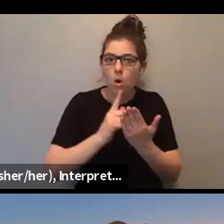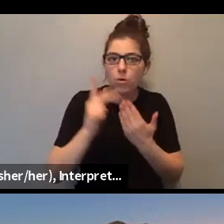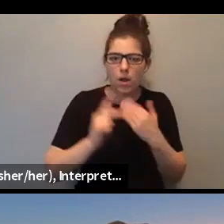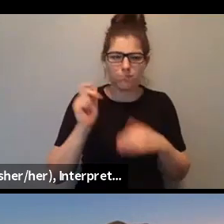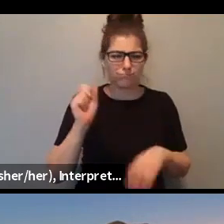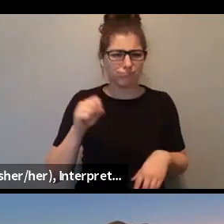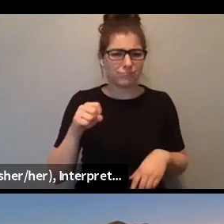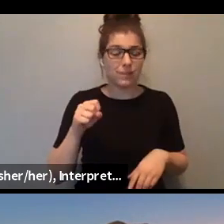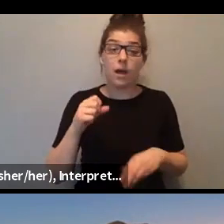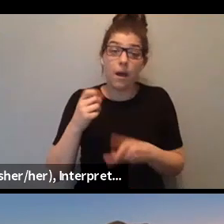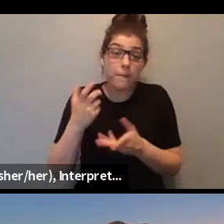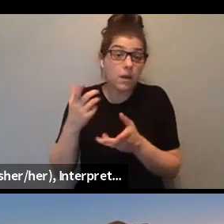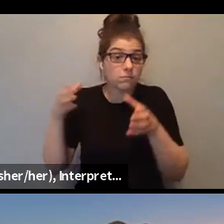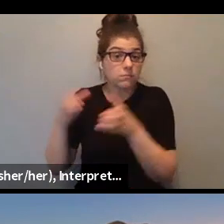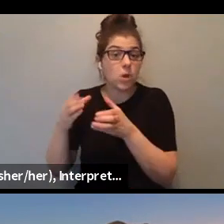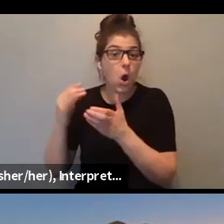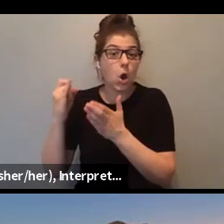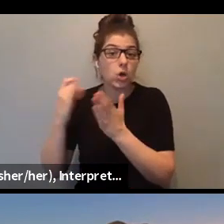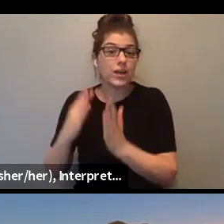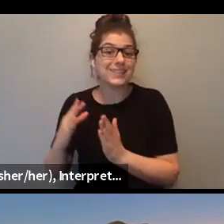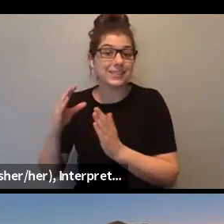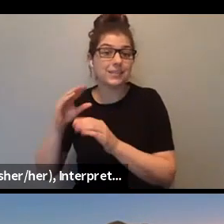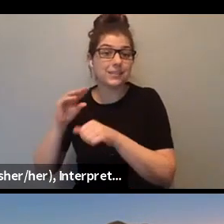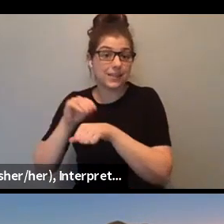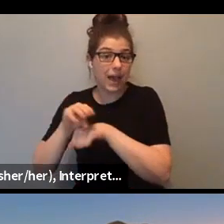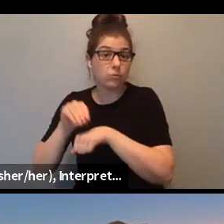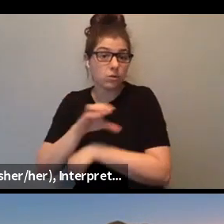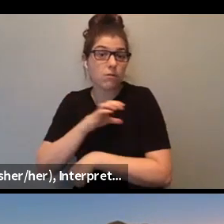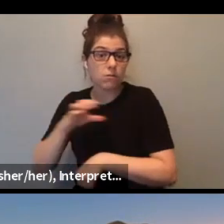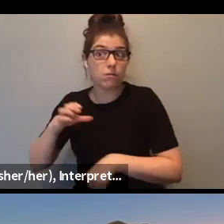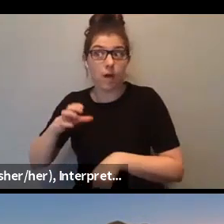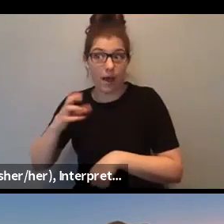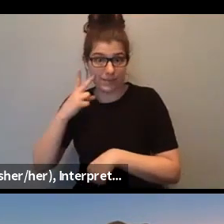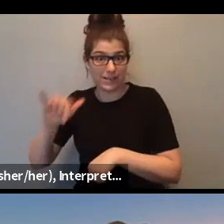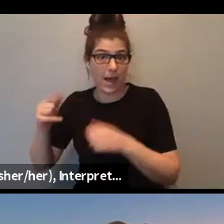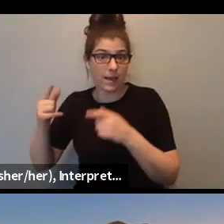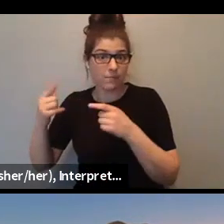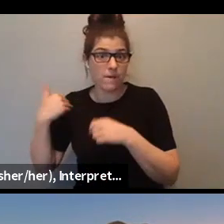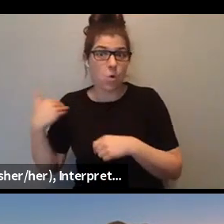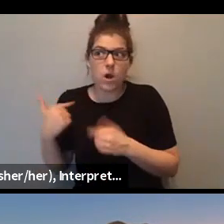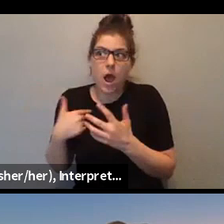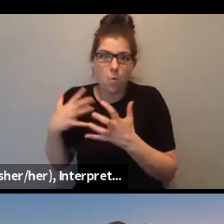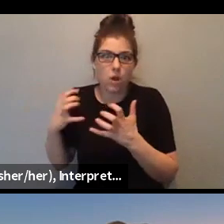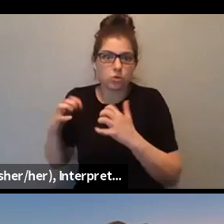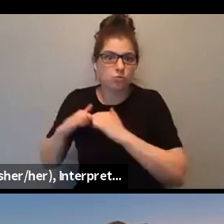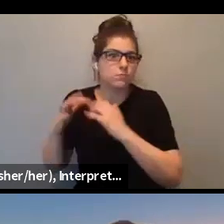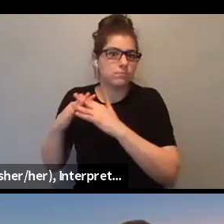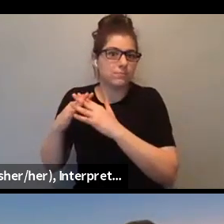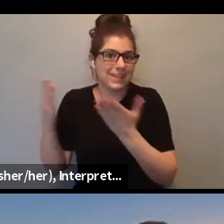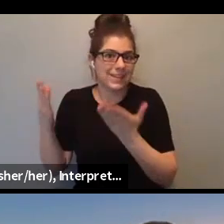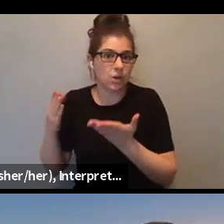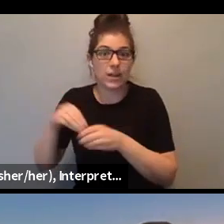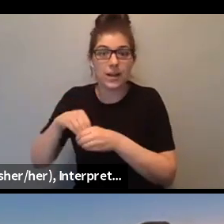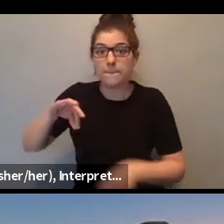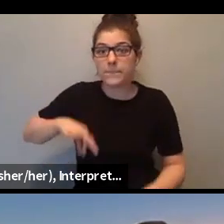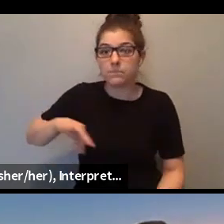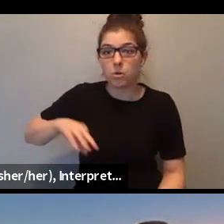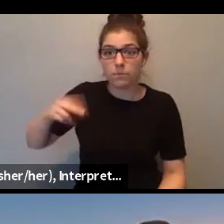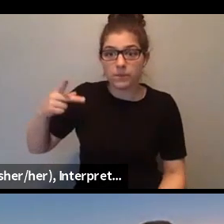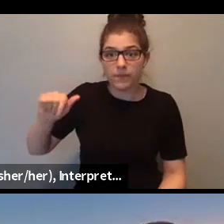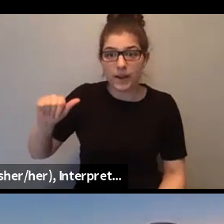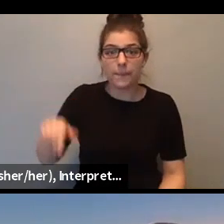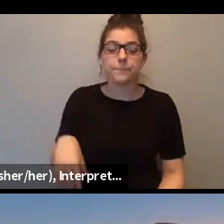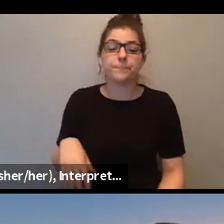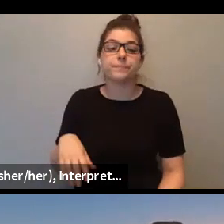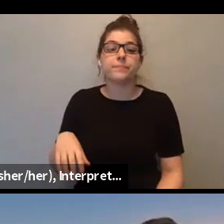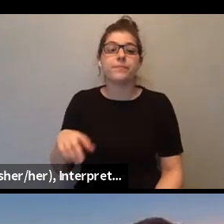artist councils. And I'm excited about, you know, starting that here in Pittsburgh. And I should also say that, you know, I came